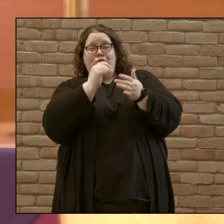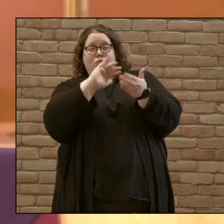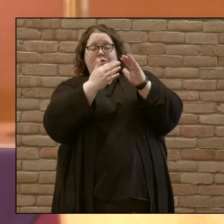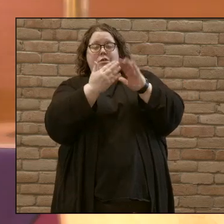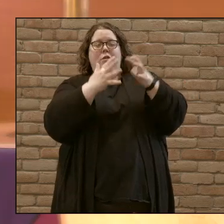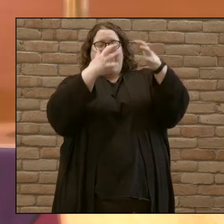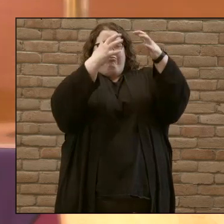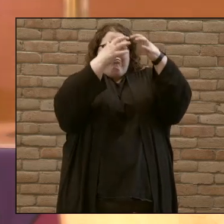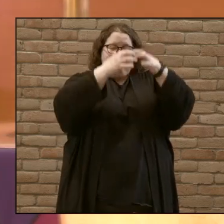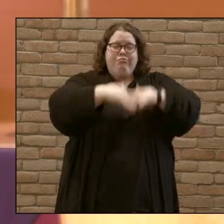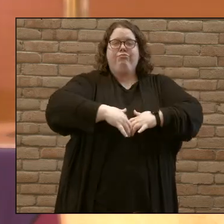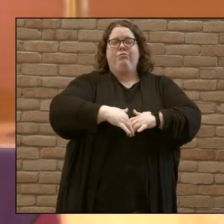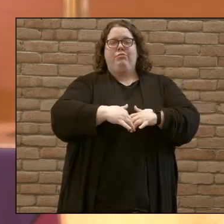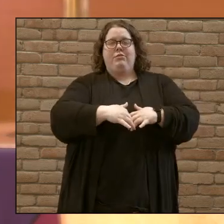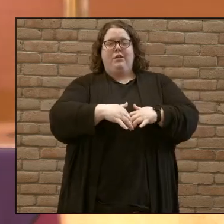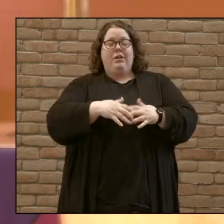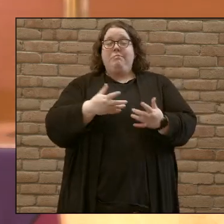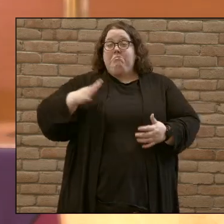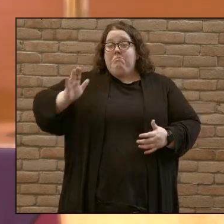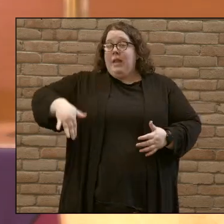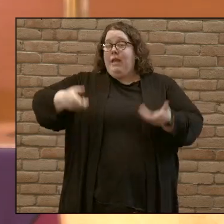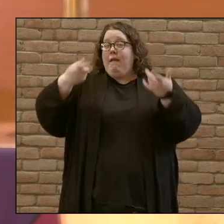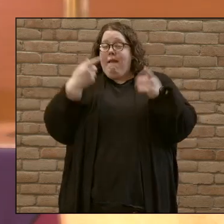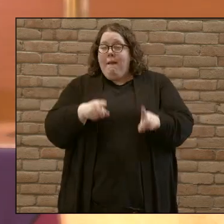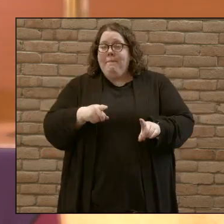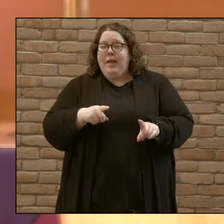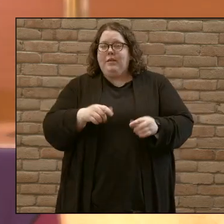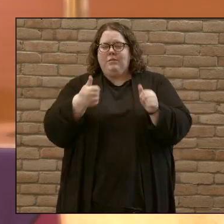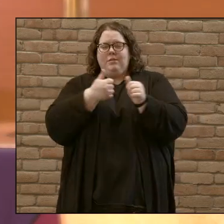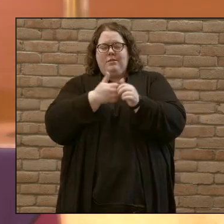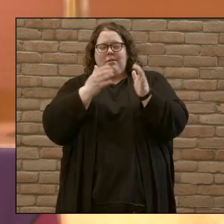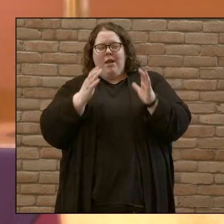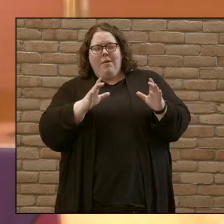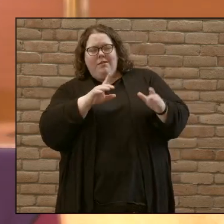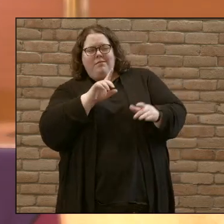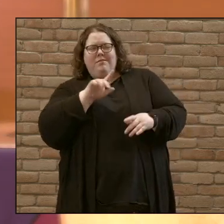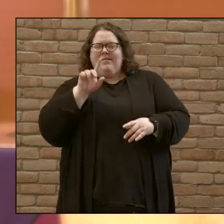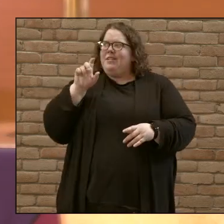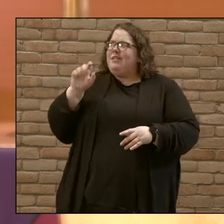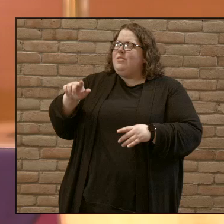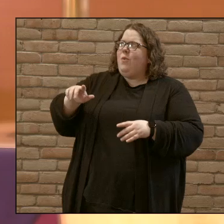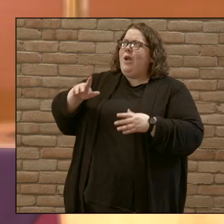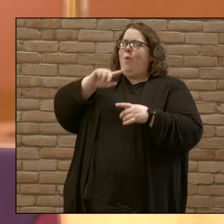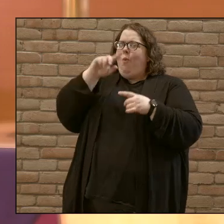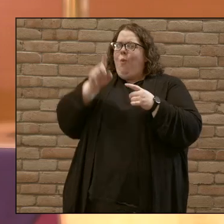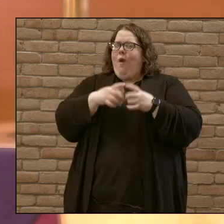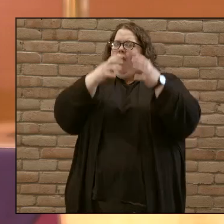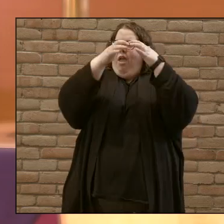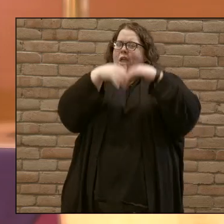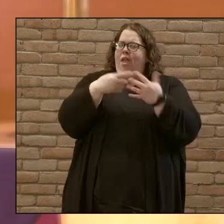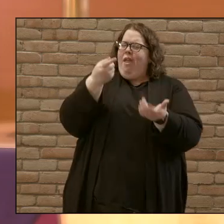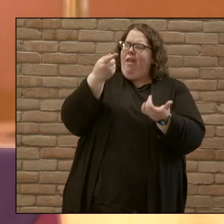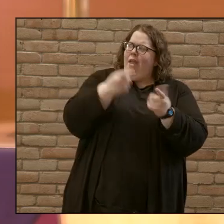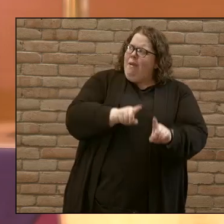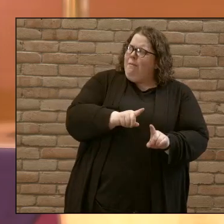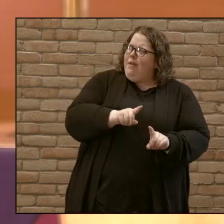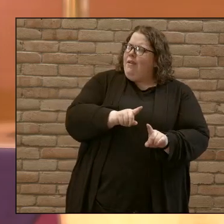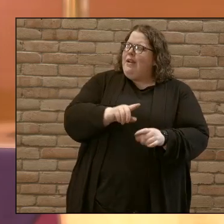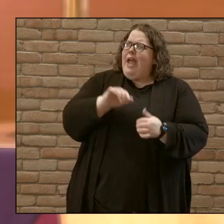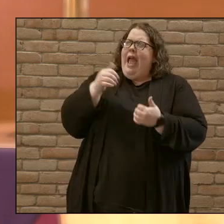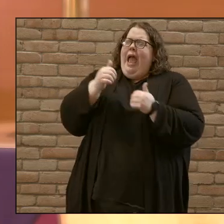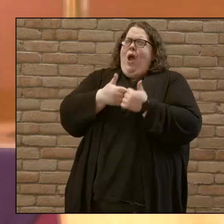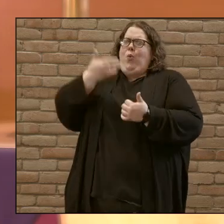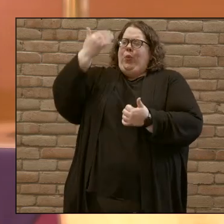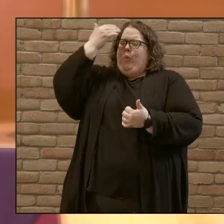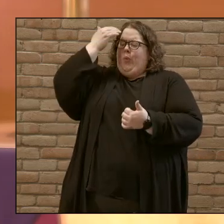obviously. And so they were asking, when is this going to happen? How will we know? How will we know that we're in the end times? And